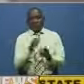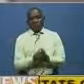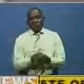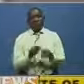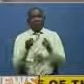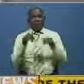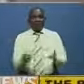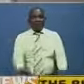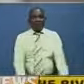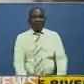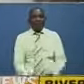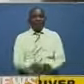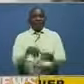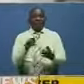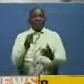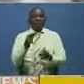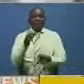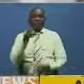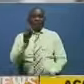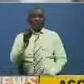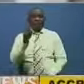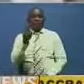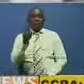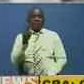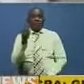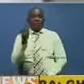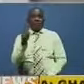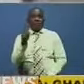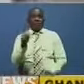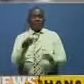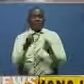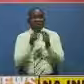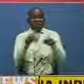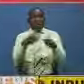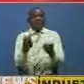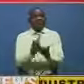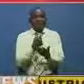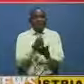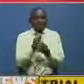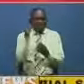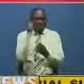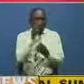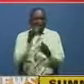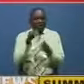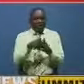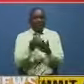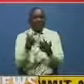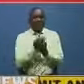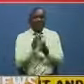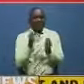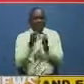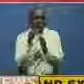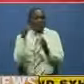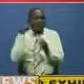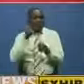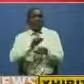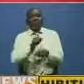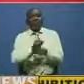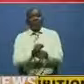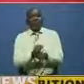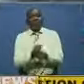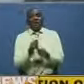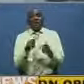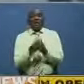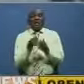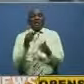Meanwhile, a Sudanese delegation is in Ghana to understudy the country's artisanal small-scale mining sector. A